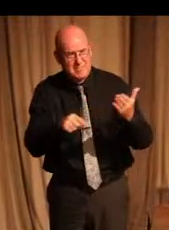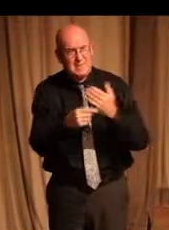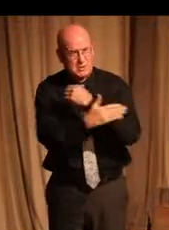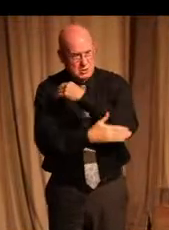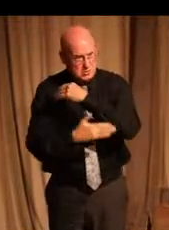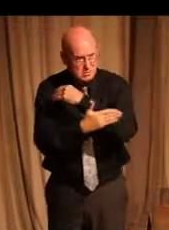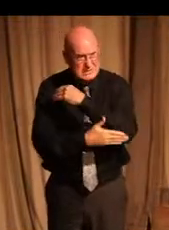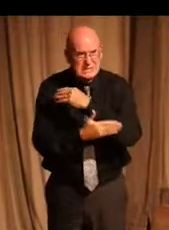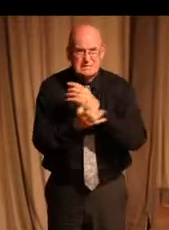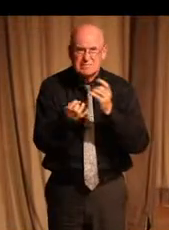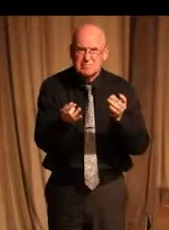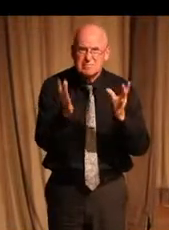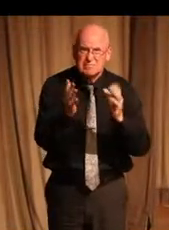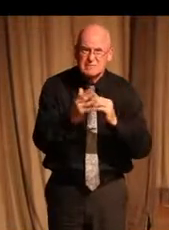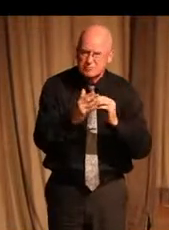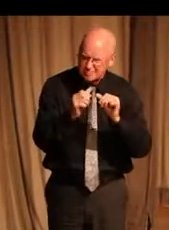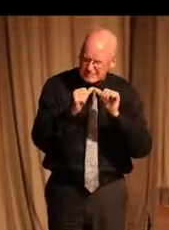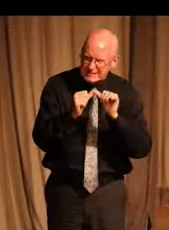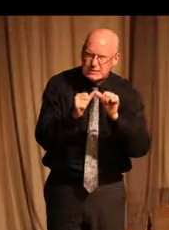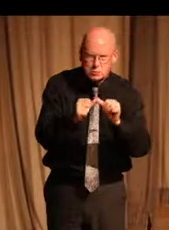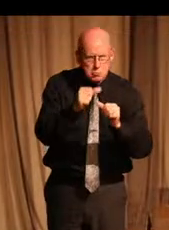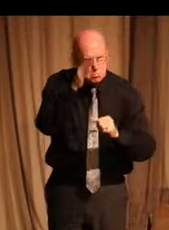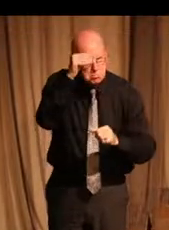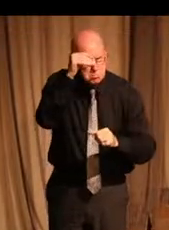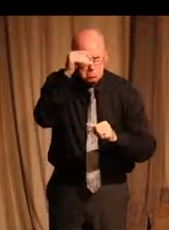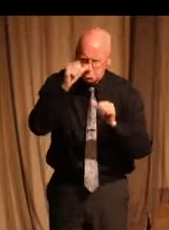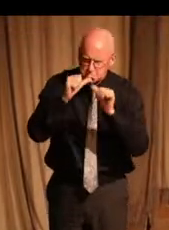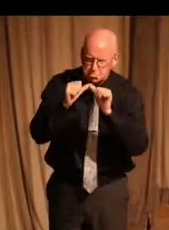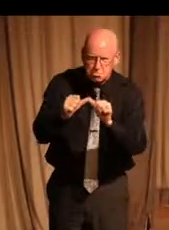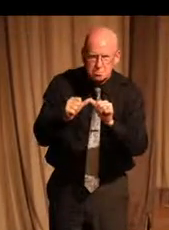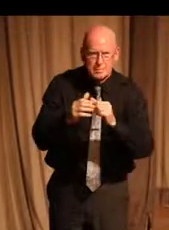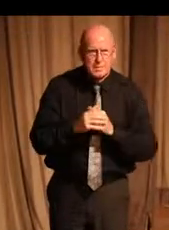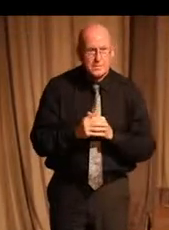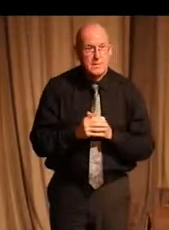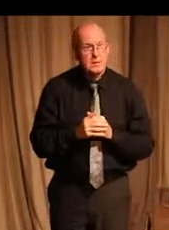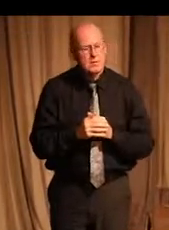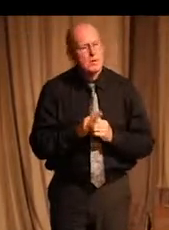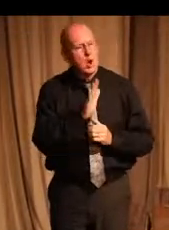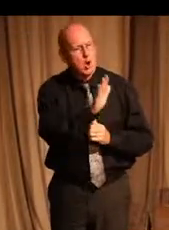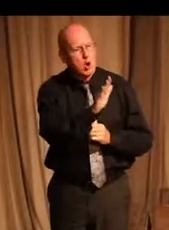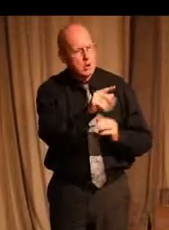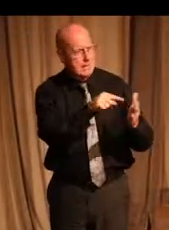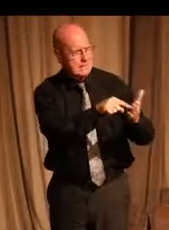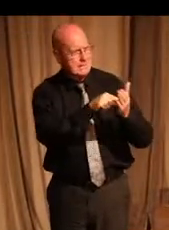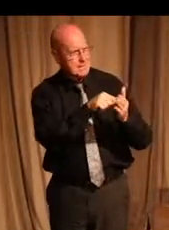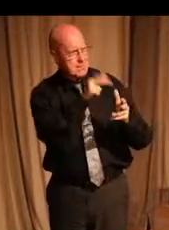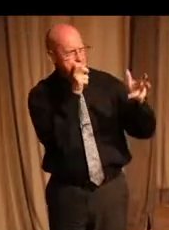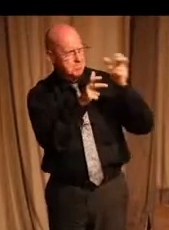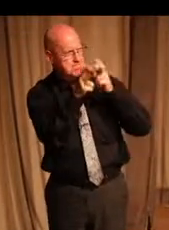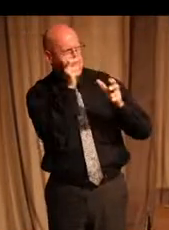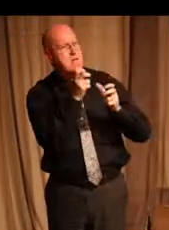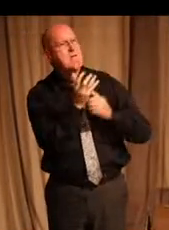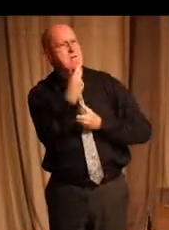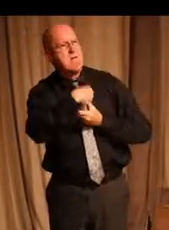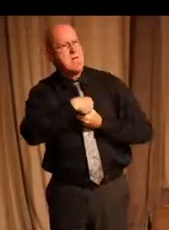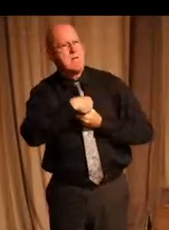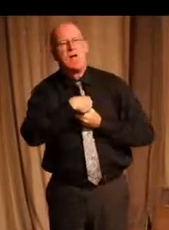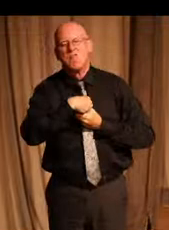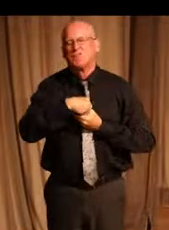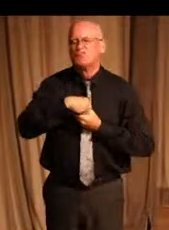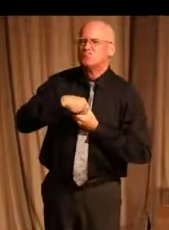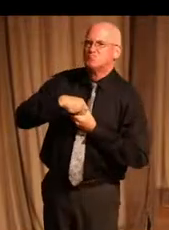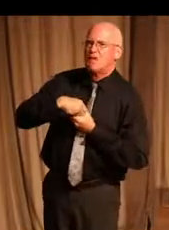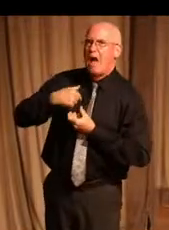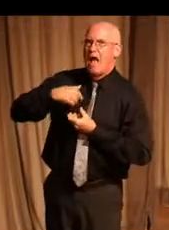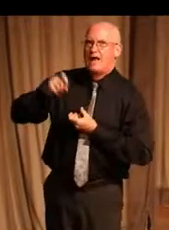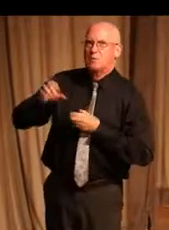going. And so I had her example. So now I feel like I